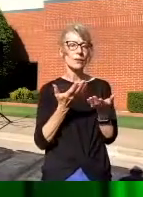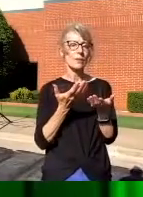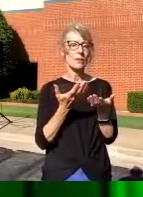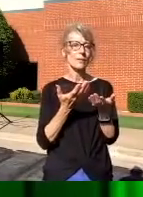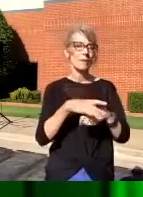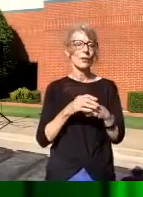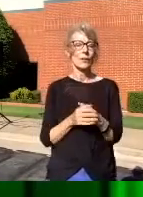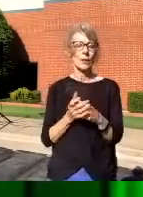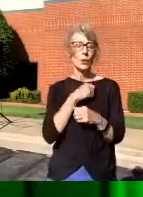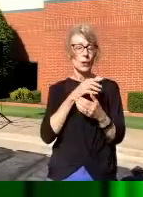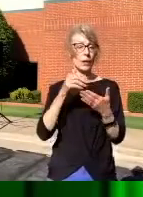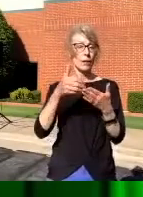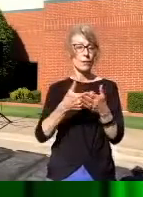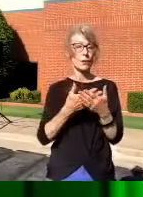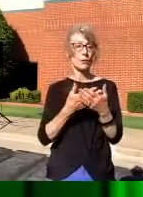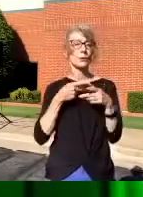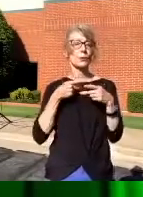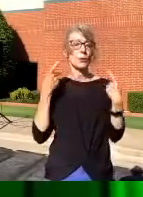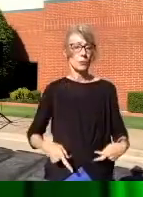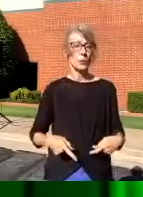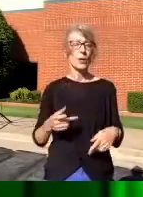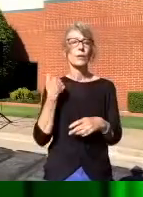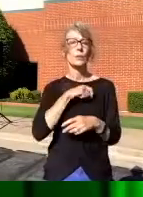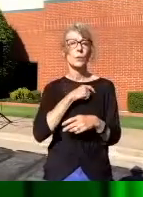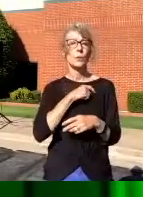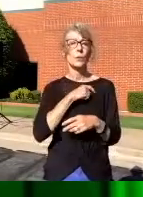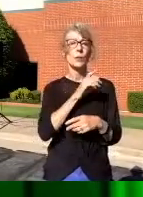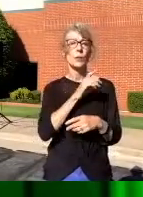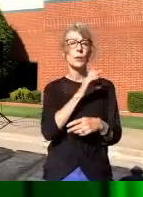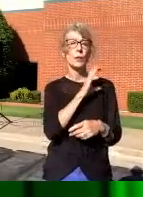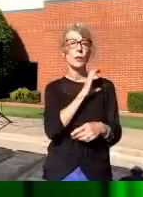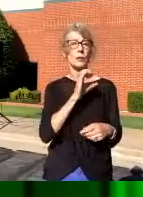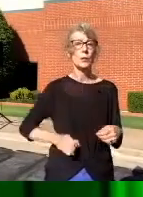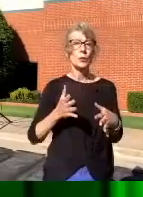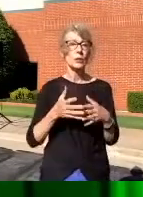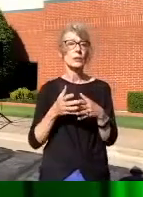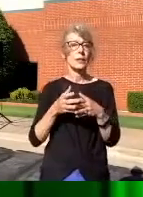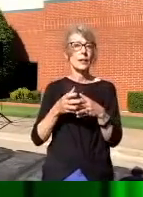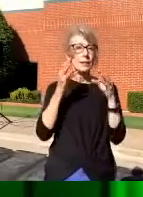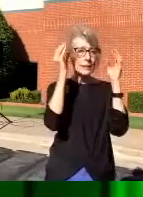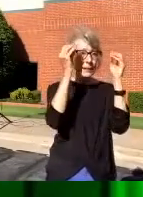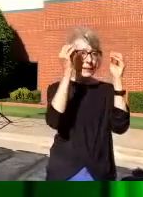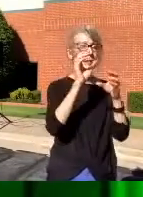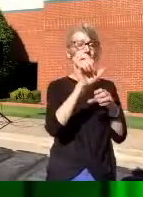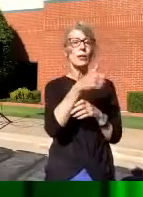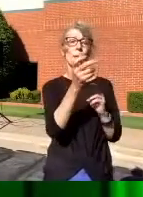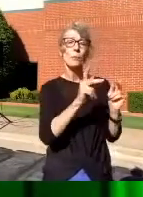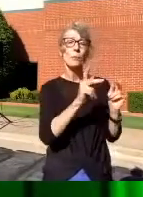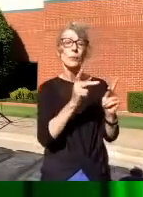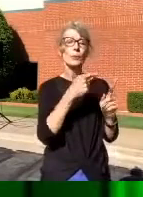temple. We are the Christians called to further the message of Jesus for the sake of the world.